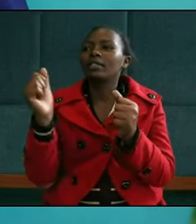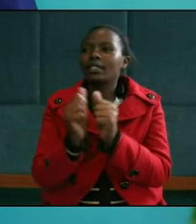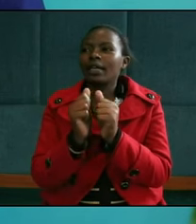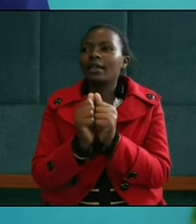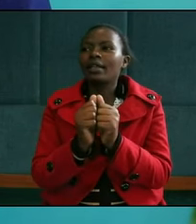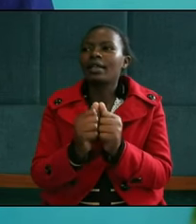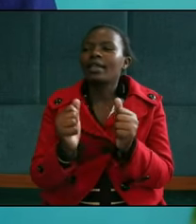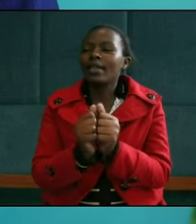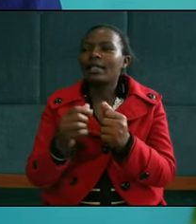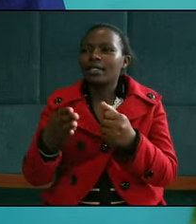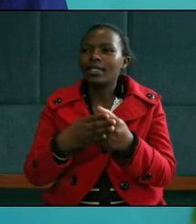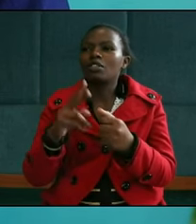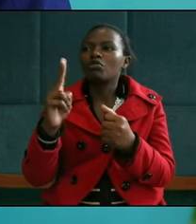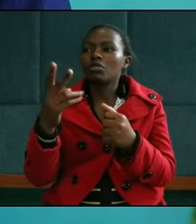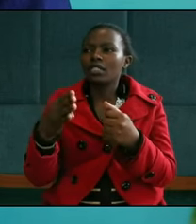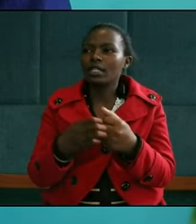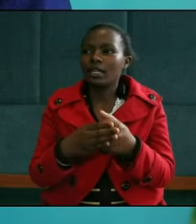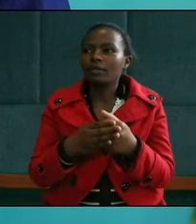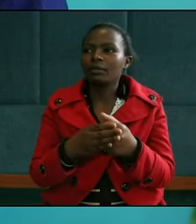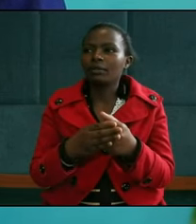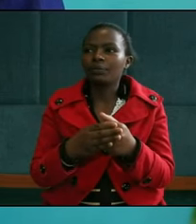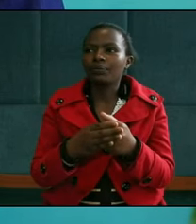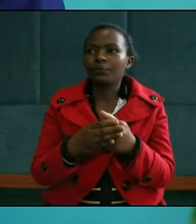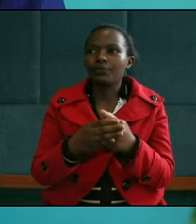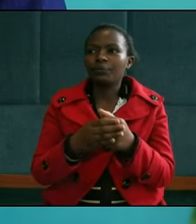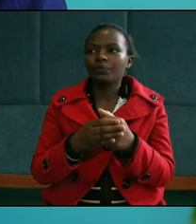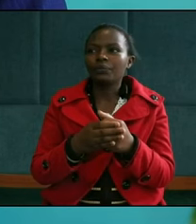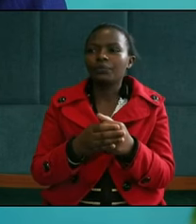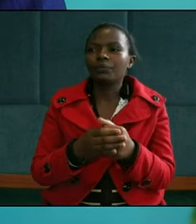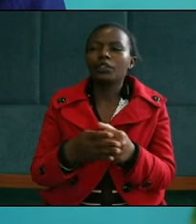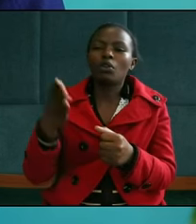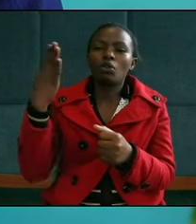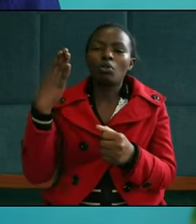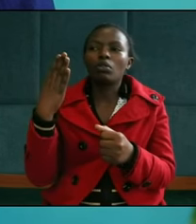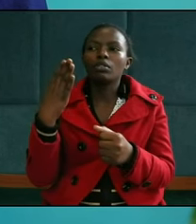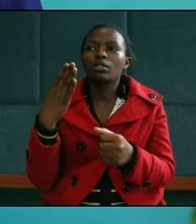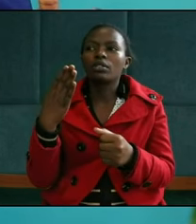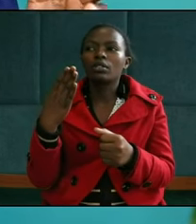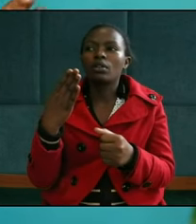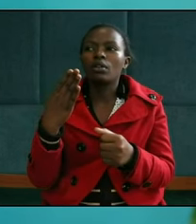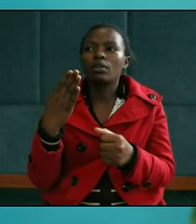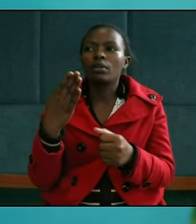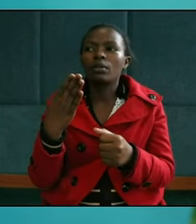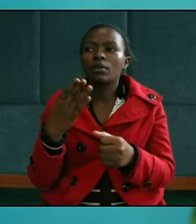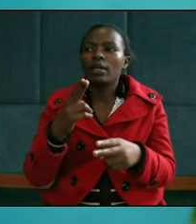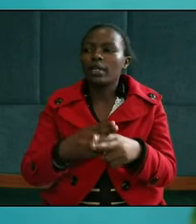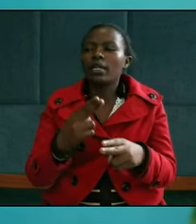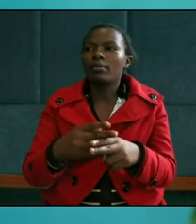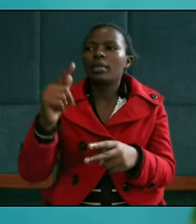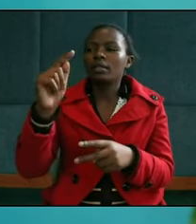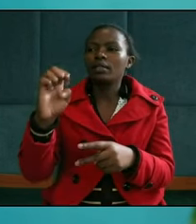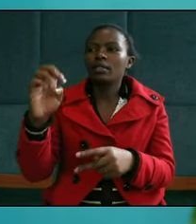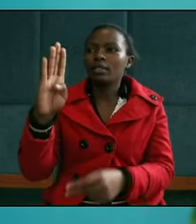October 19, 1929. At this time, the broadcast or program was called the Tabernacle of the Air. There was a choir, a